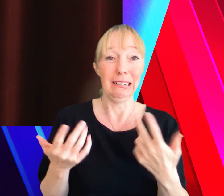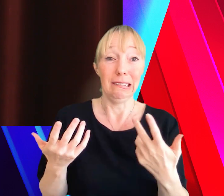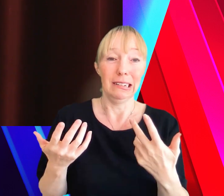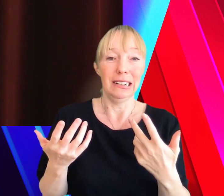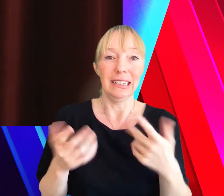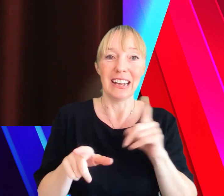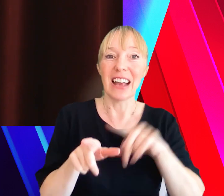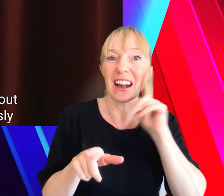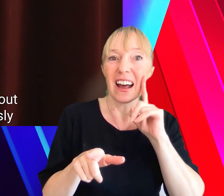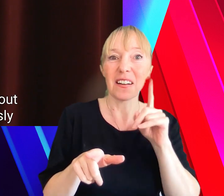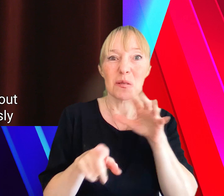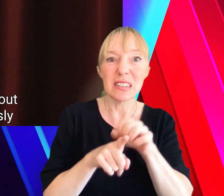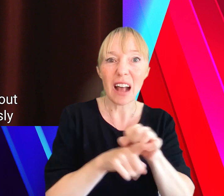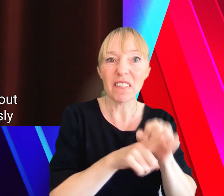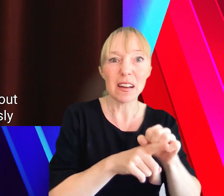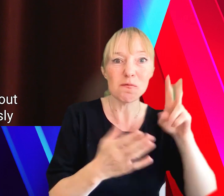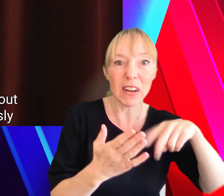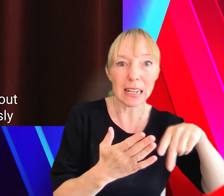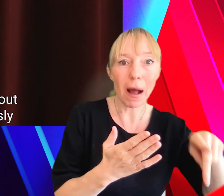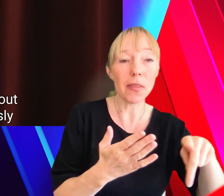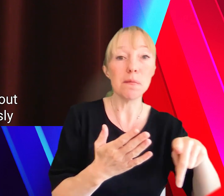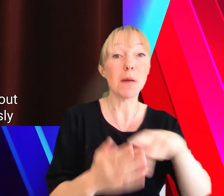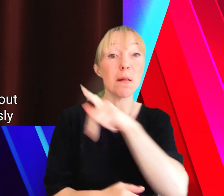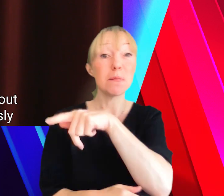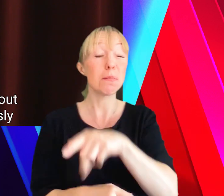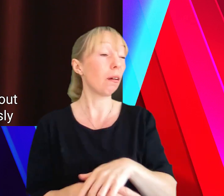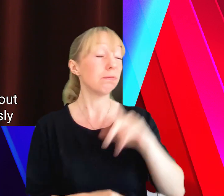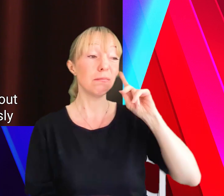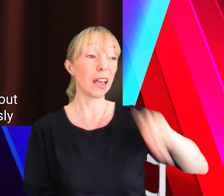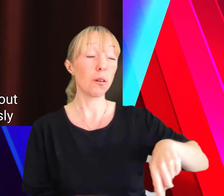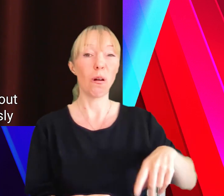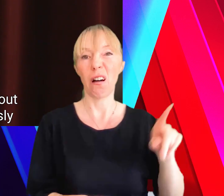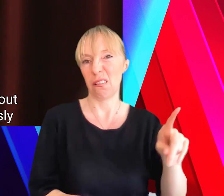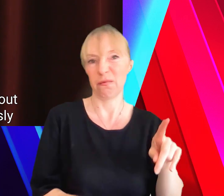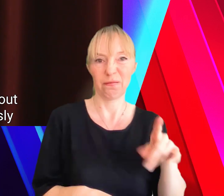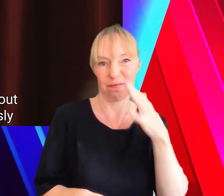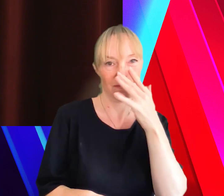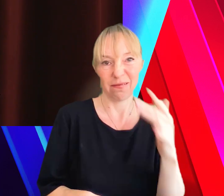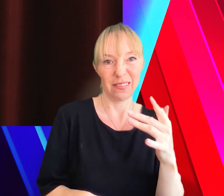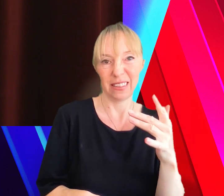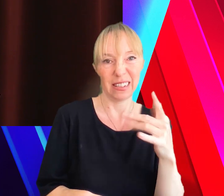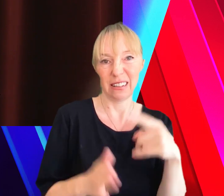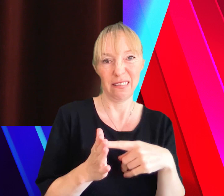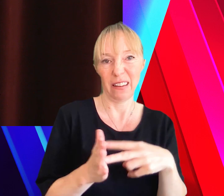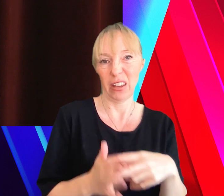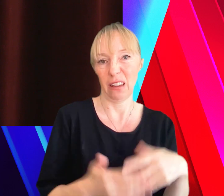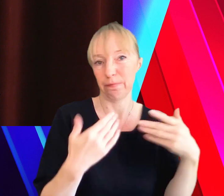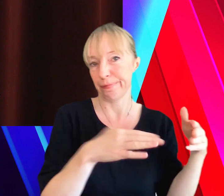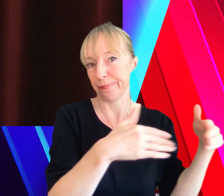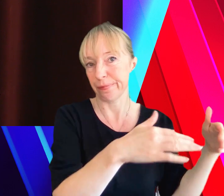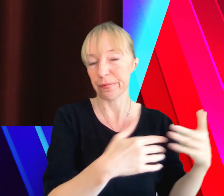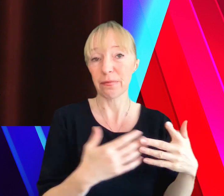girls are like discovering these things and raving about them, but no one's taking them seriously because it's like, oh, it's